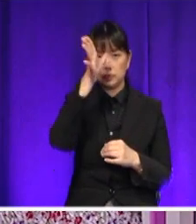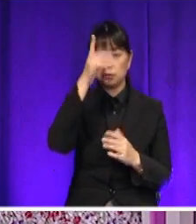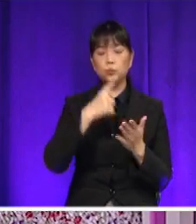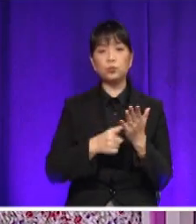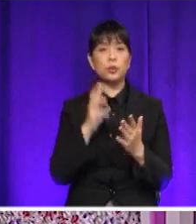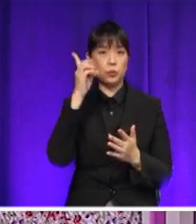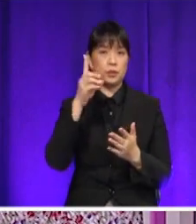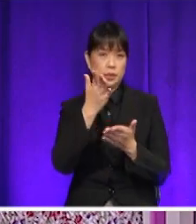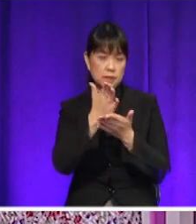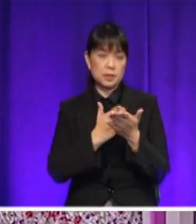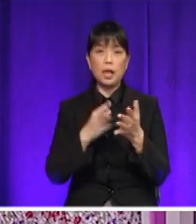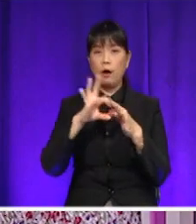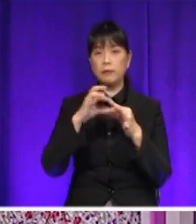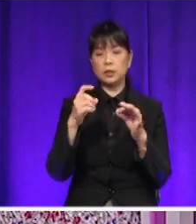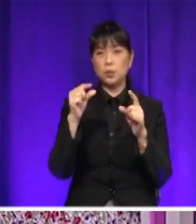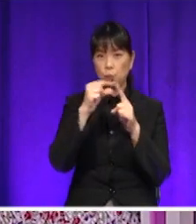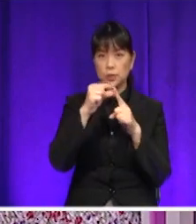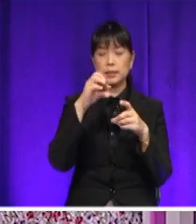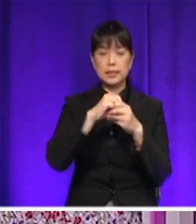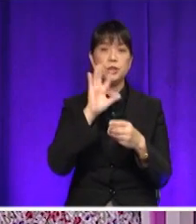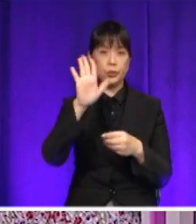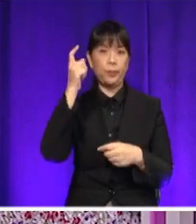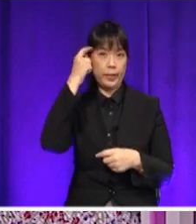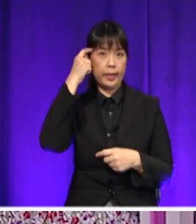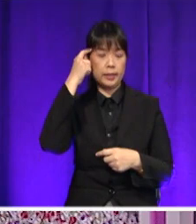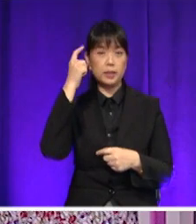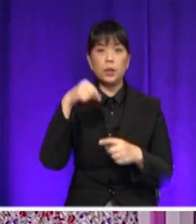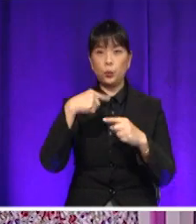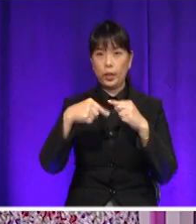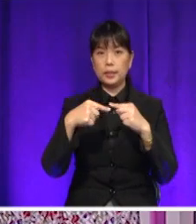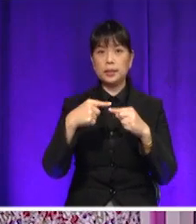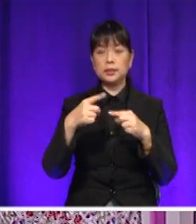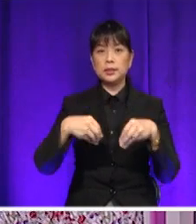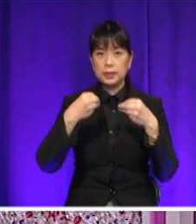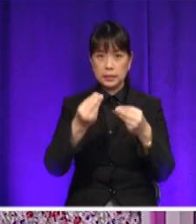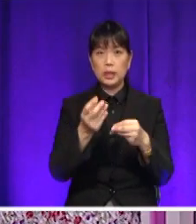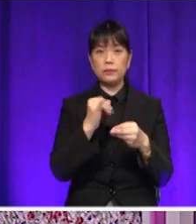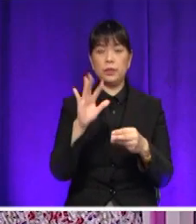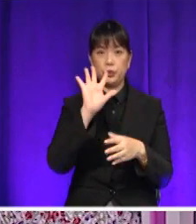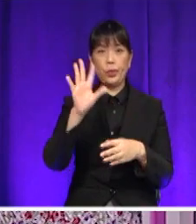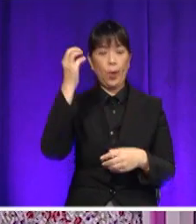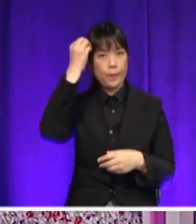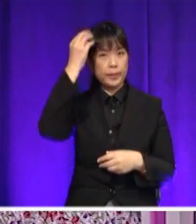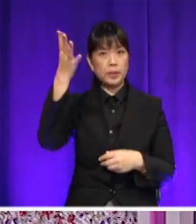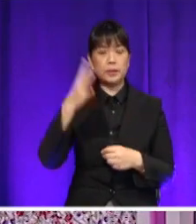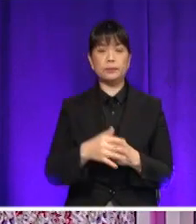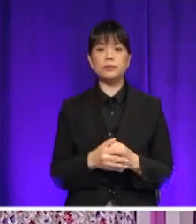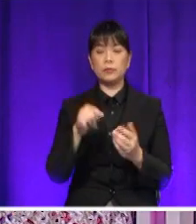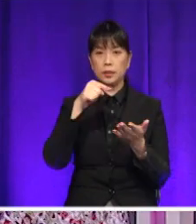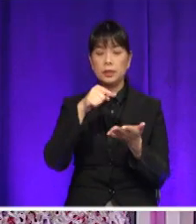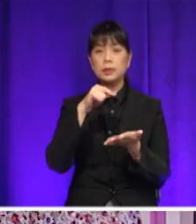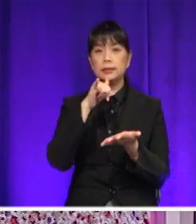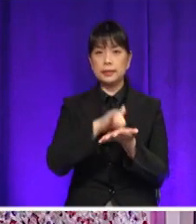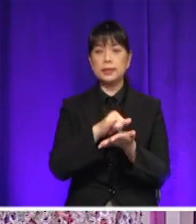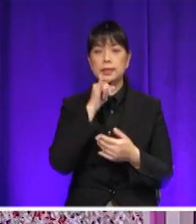the words be in your mind if you're giving your opinion? And obviously that came out in the text. So this is what pupils